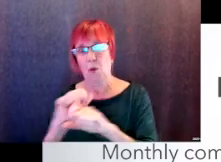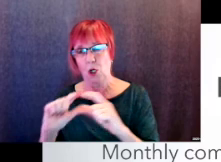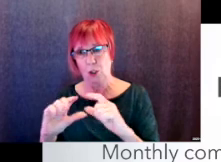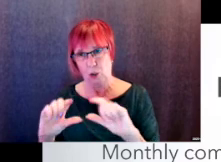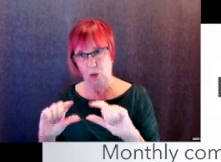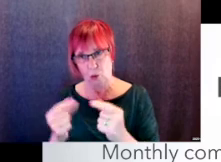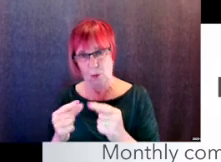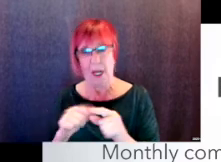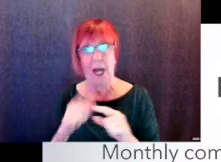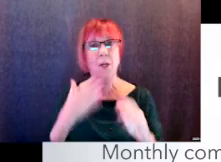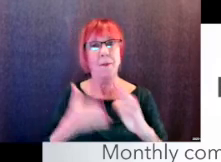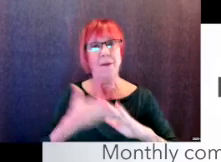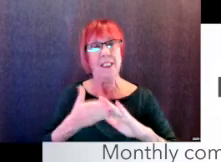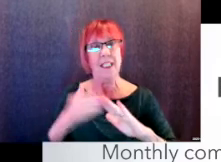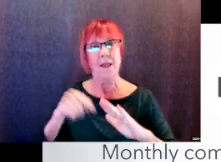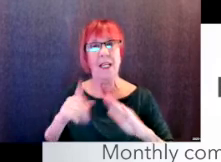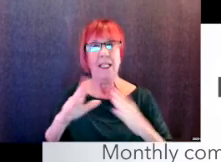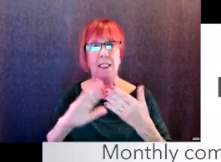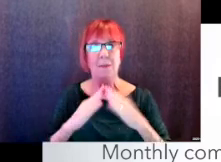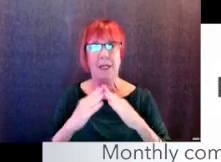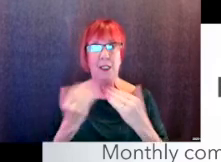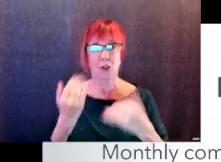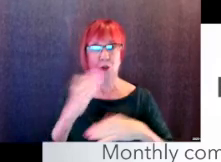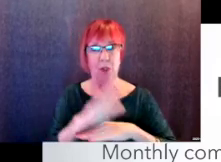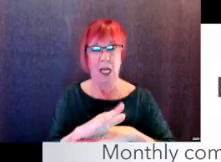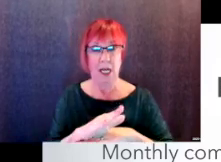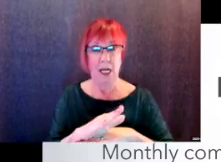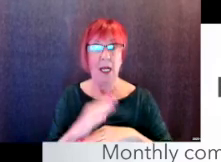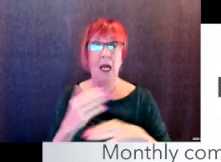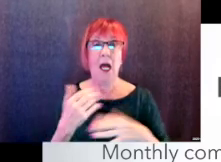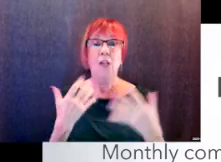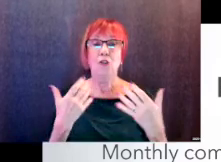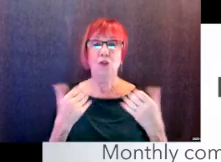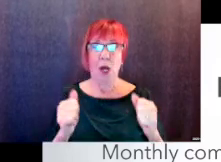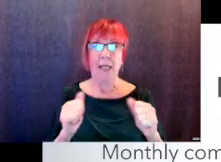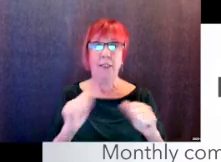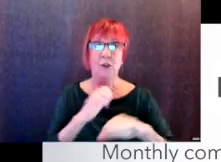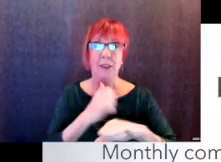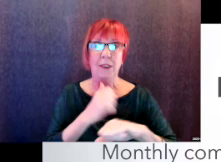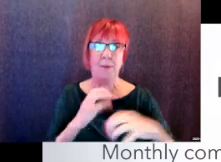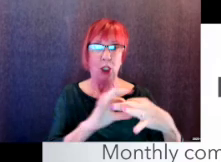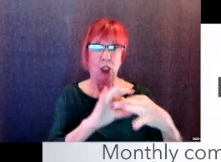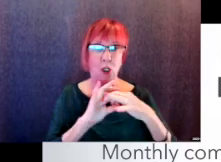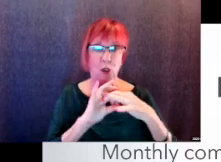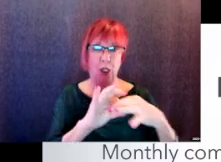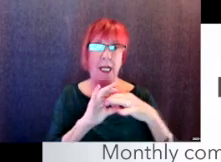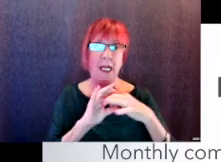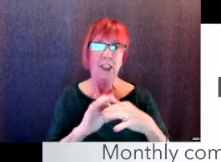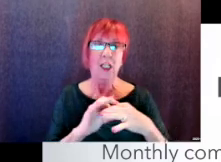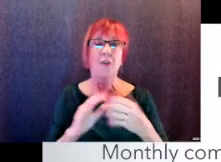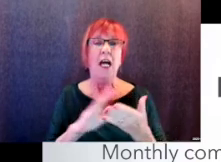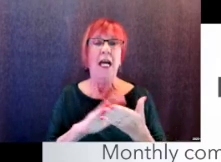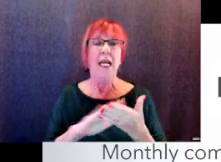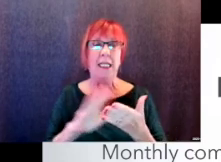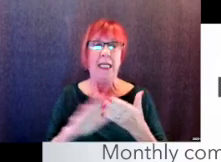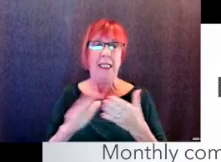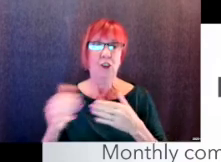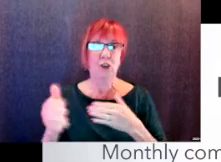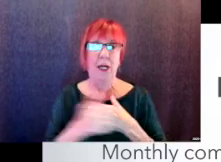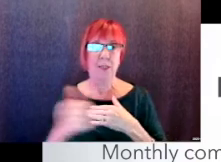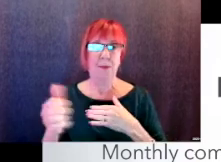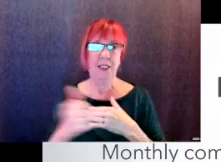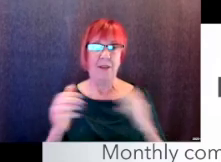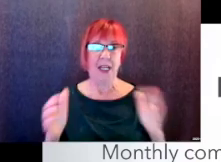Our annual funding plan development process involves daytime public workshops and work group meetings on various incentive